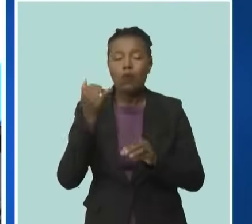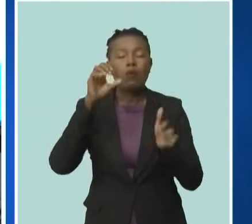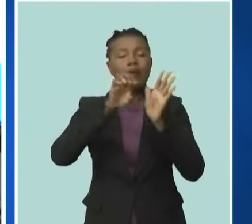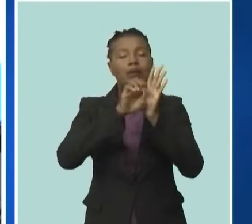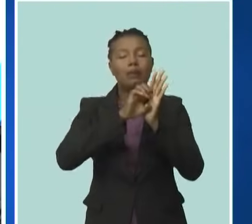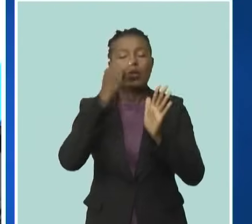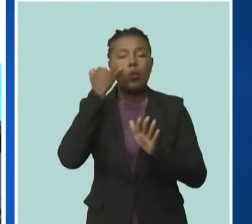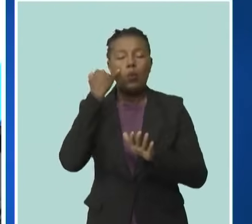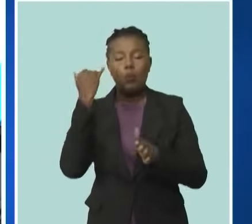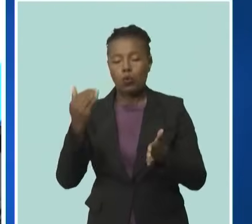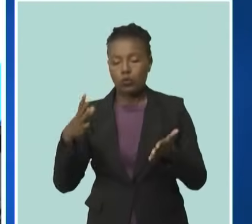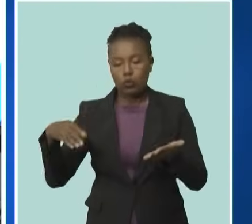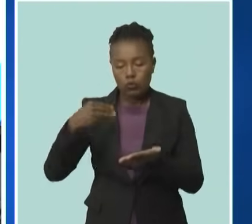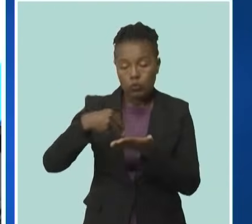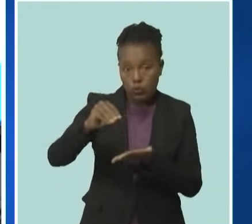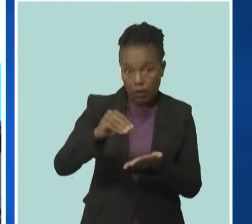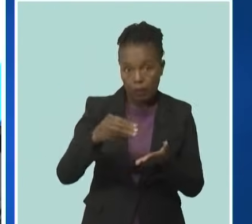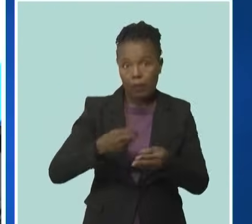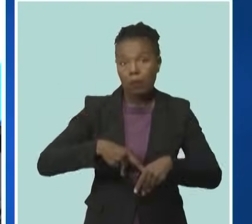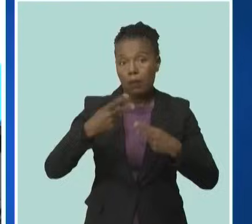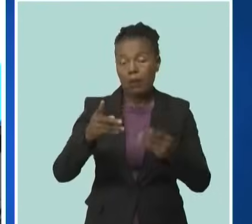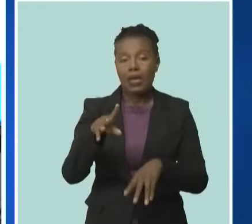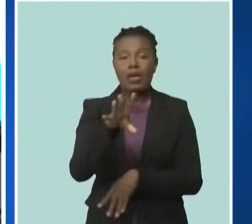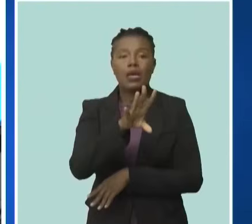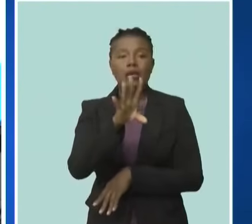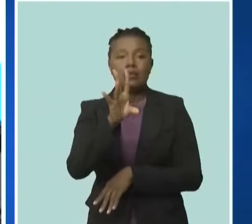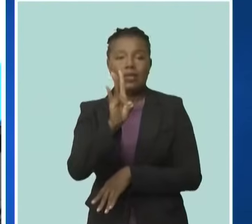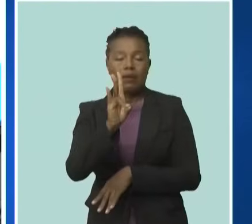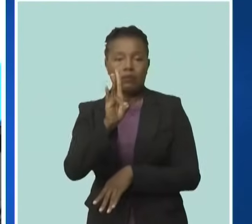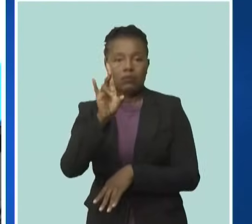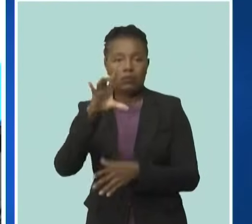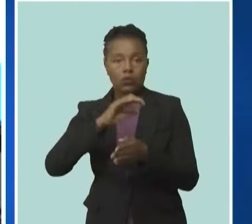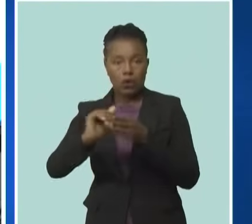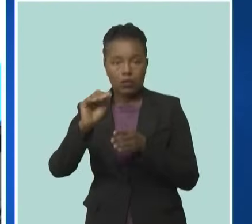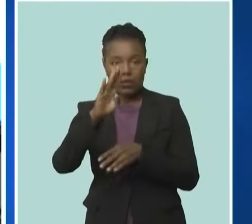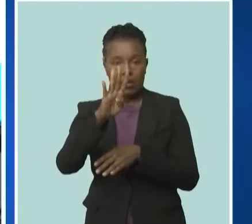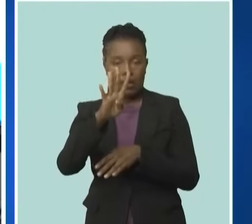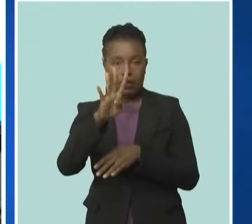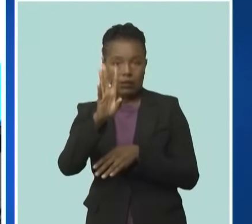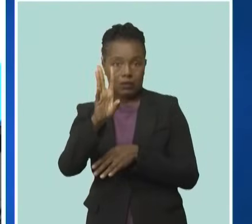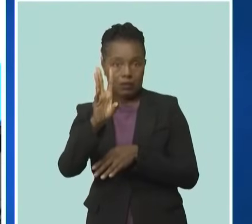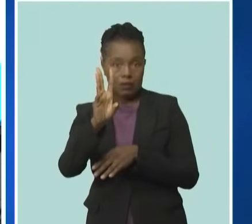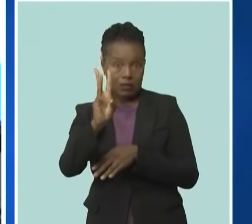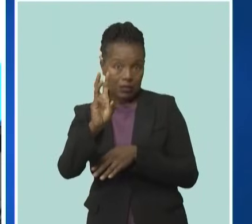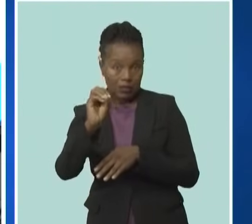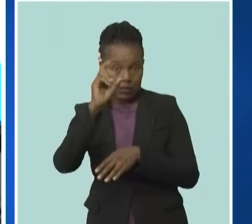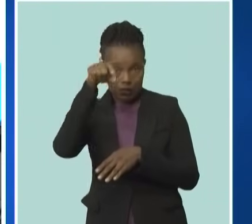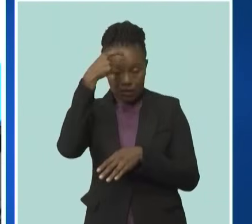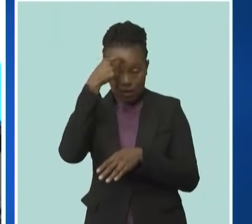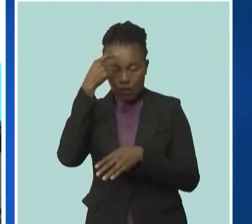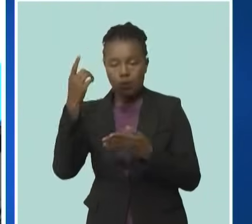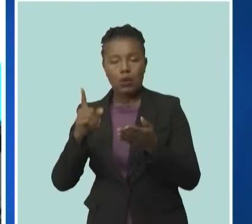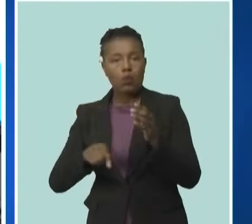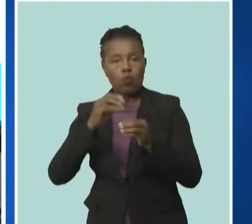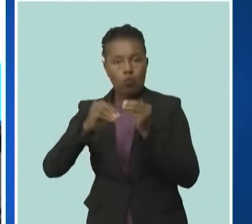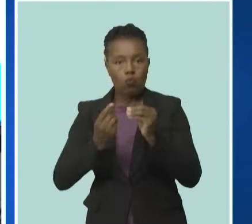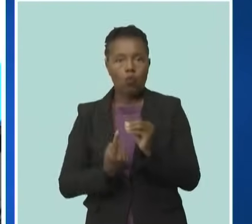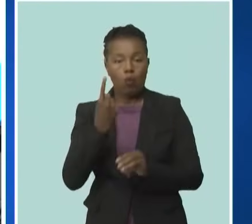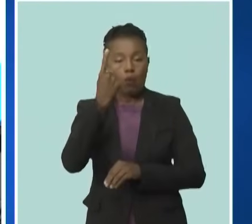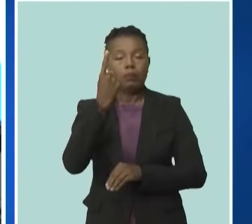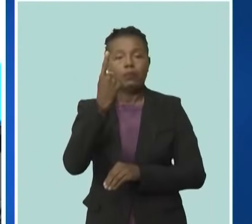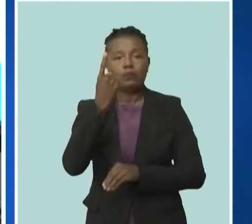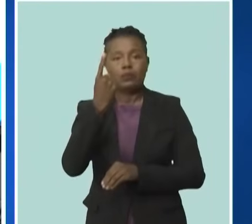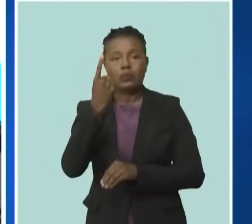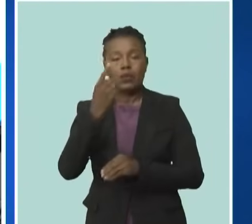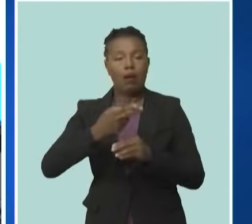$17.60, you can choose to round up to $18, and that 40 cents will go directly into the Make Change Fund. It may